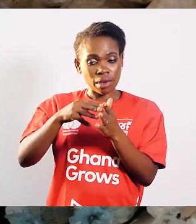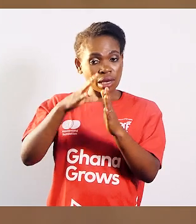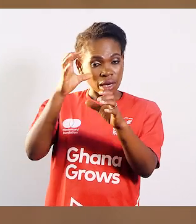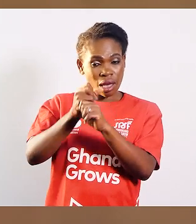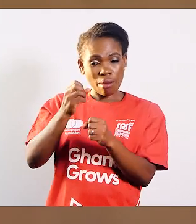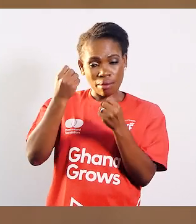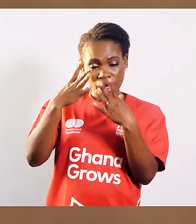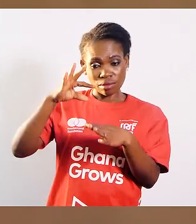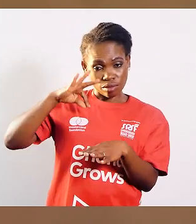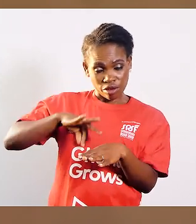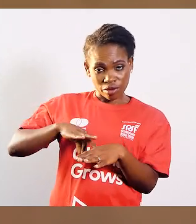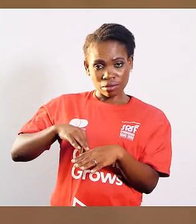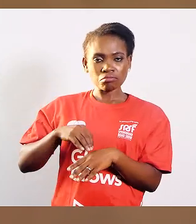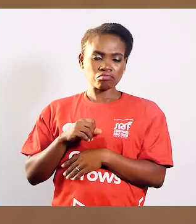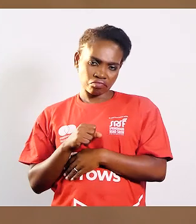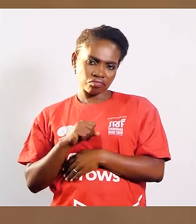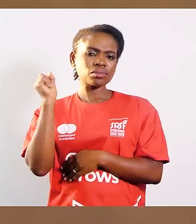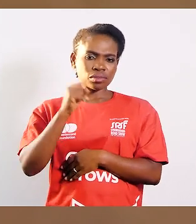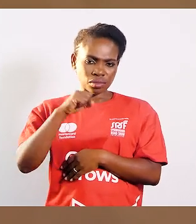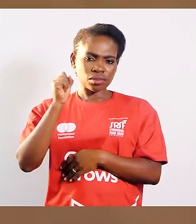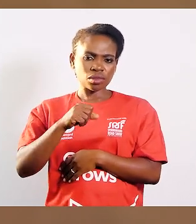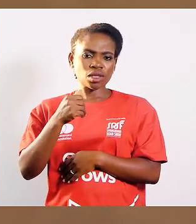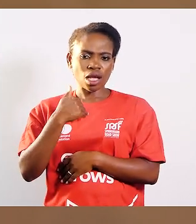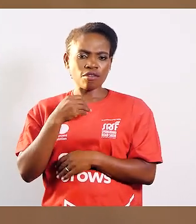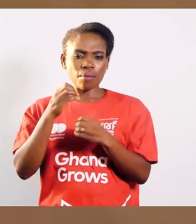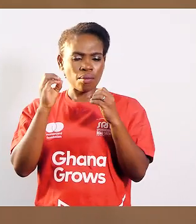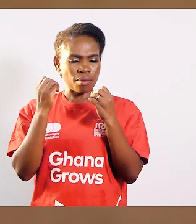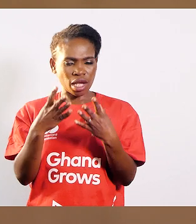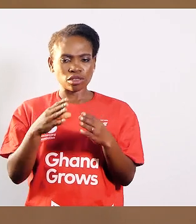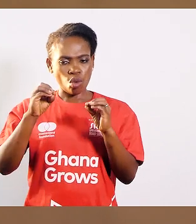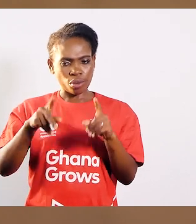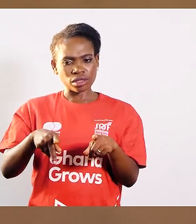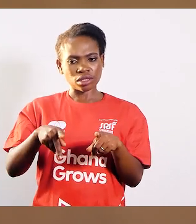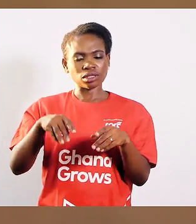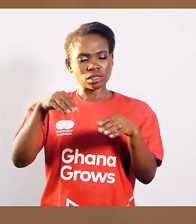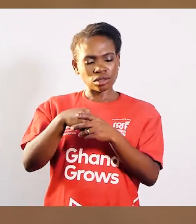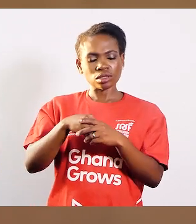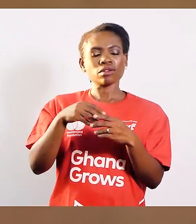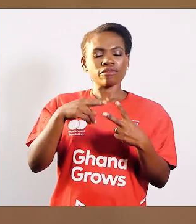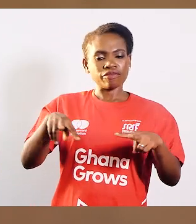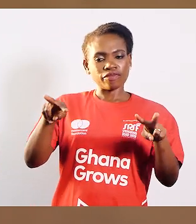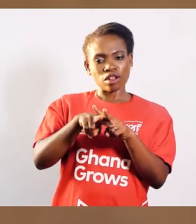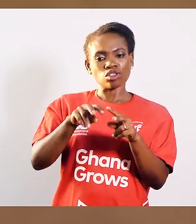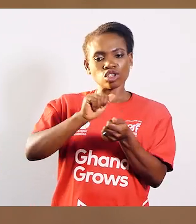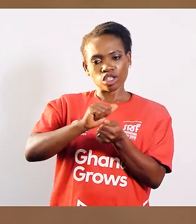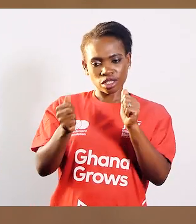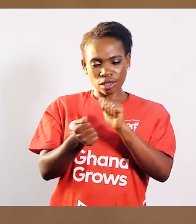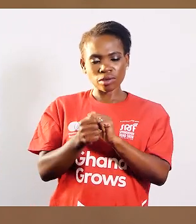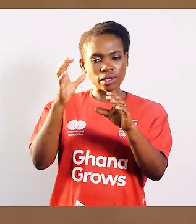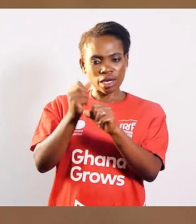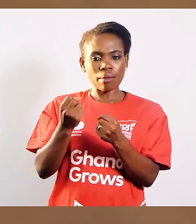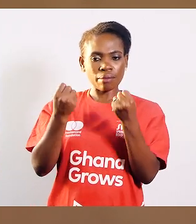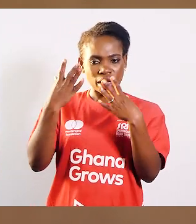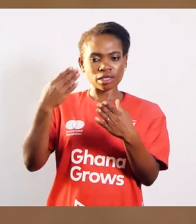Yes, so there are a lot of opportunities throughout the mushroom value chain that you can make a lot of money. Right. So with the